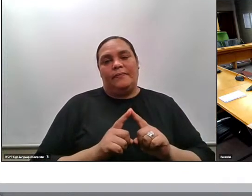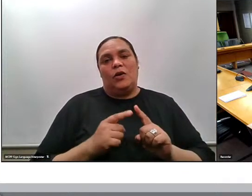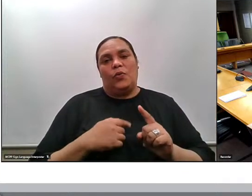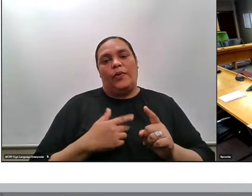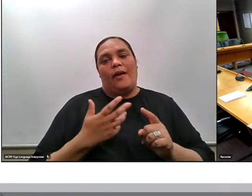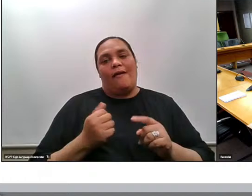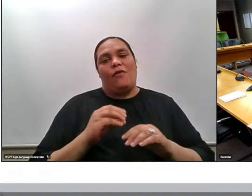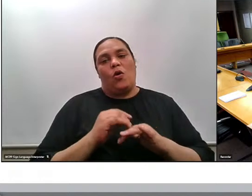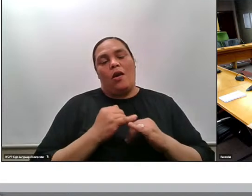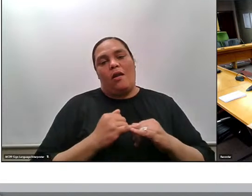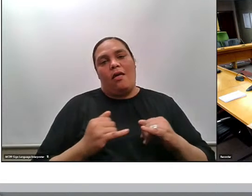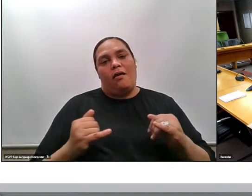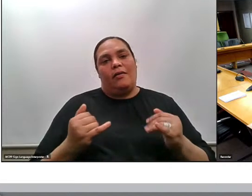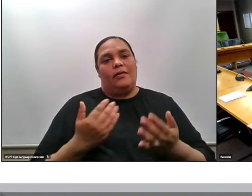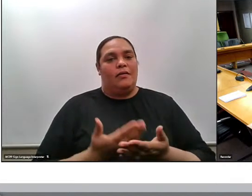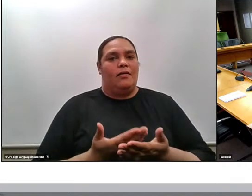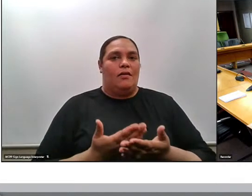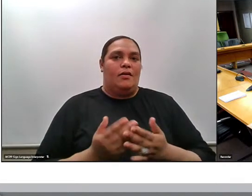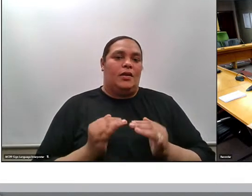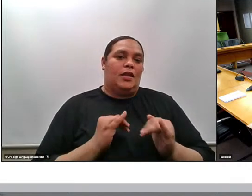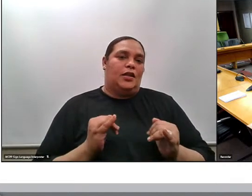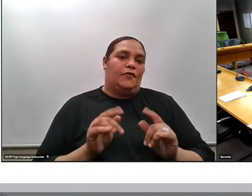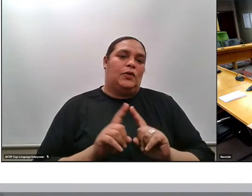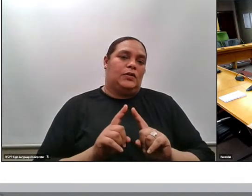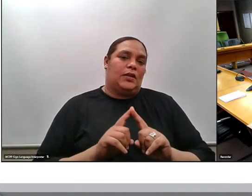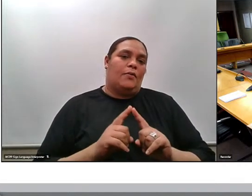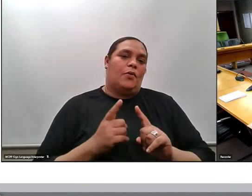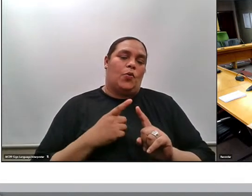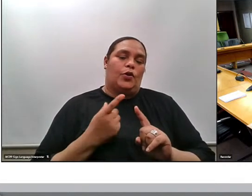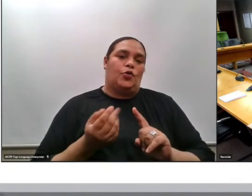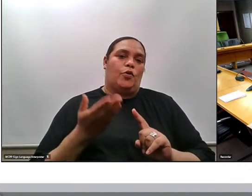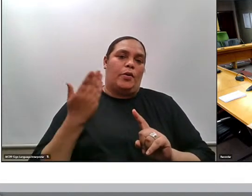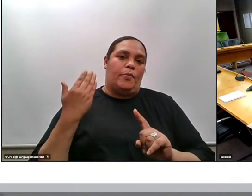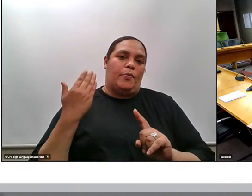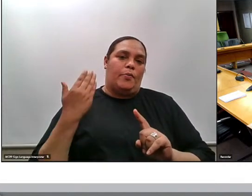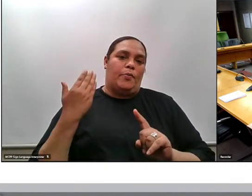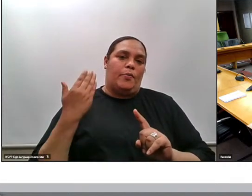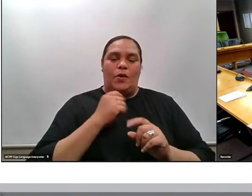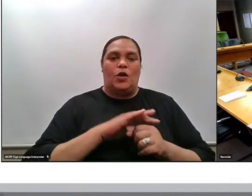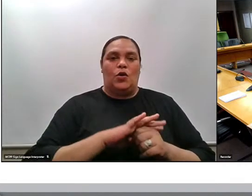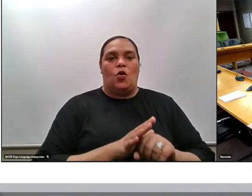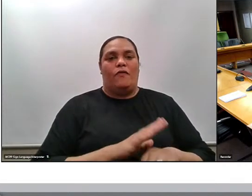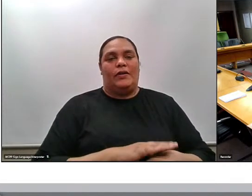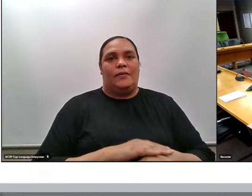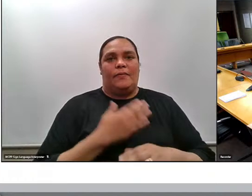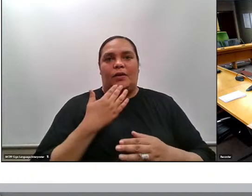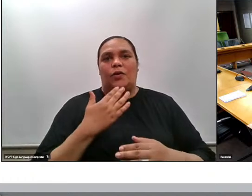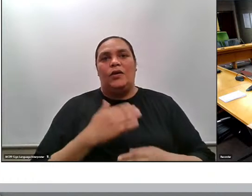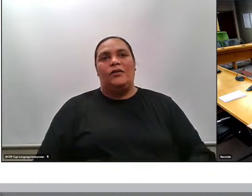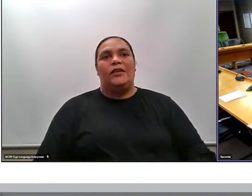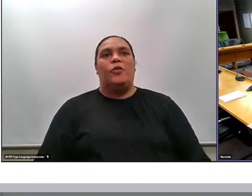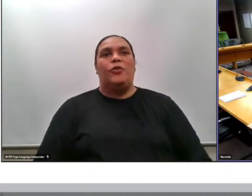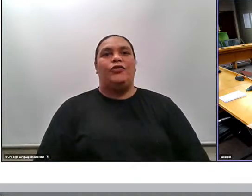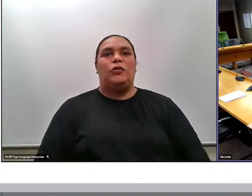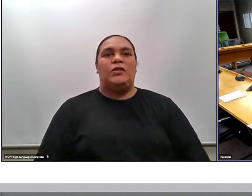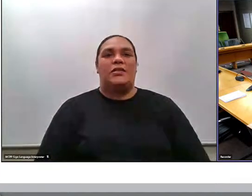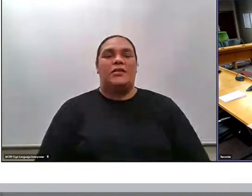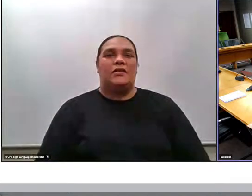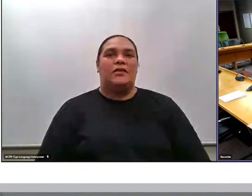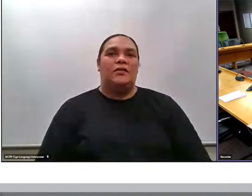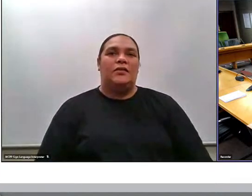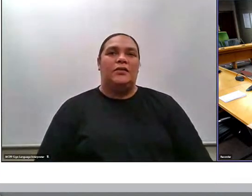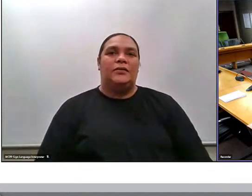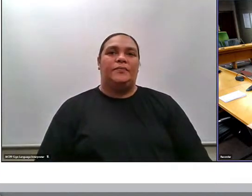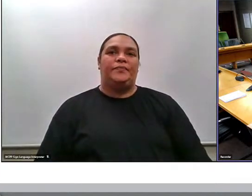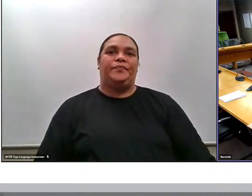have online interviews as we've had in the past, particularly during the COVID time. Thank you. Thank you very much.